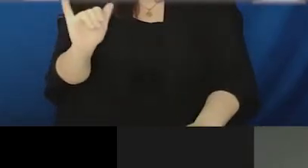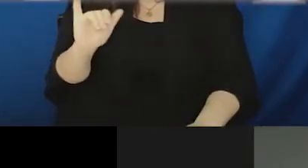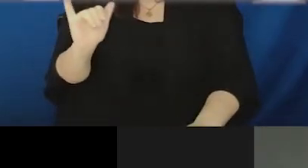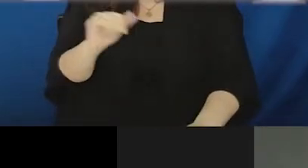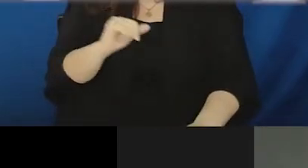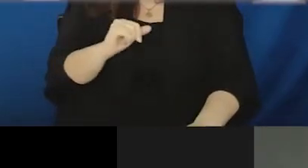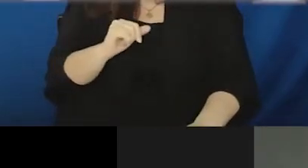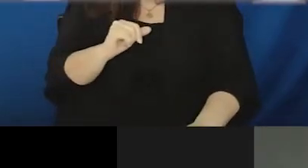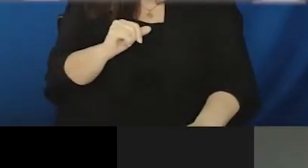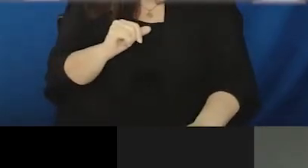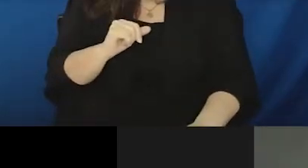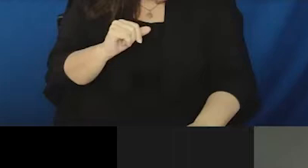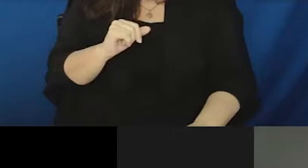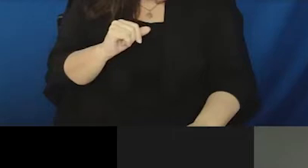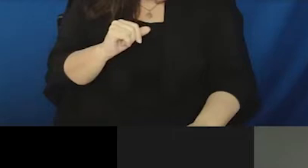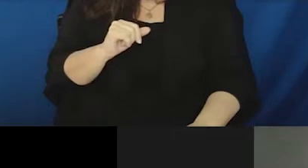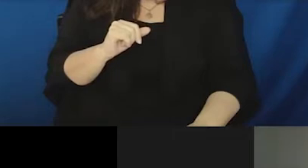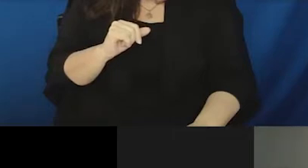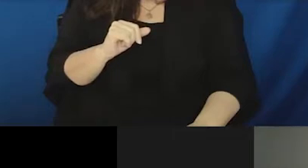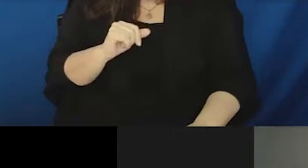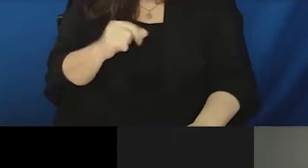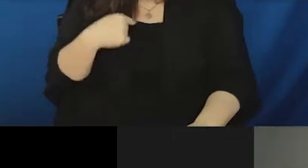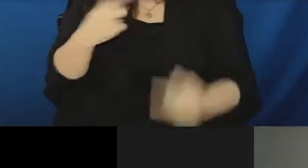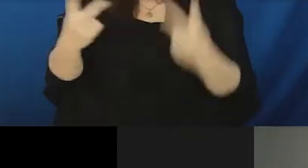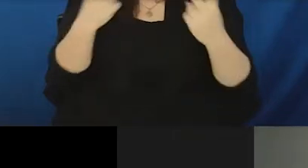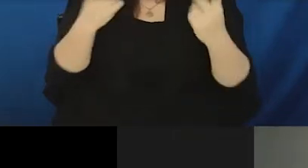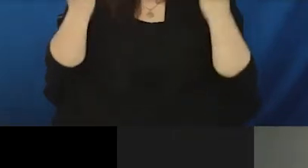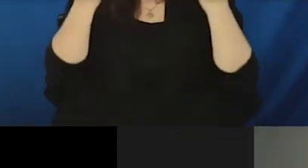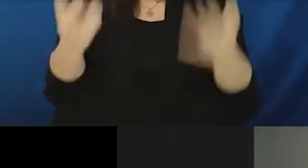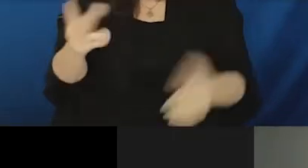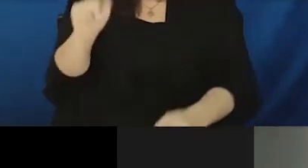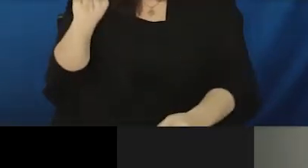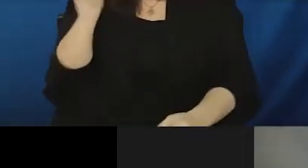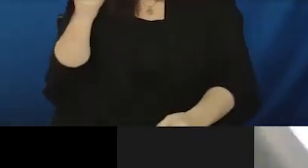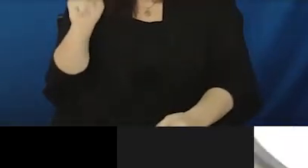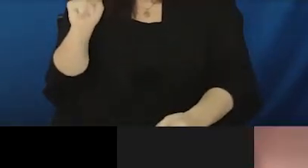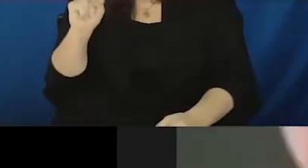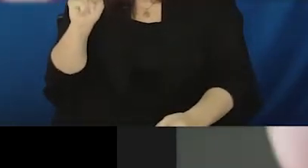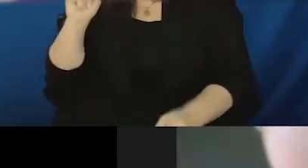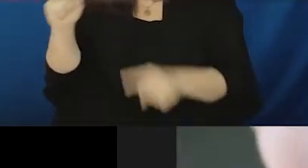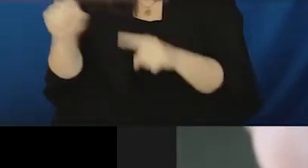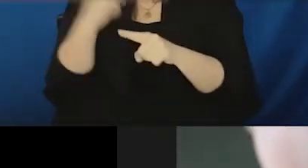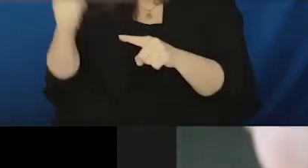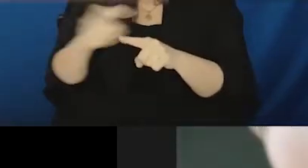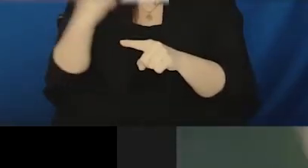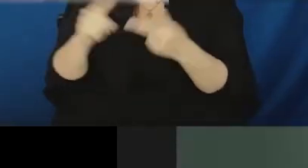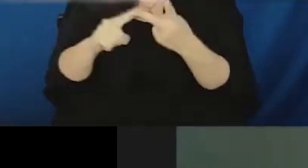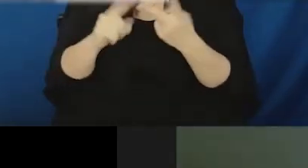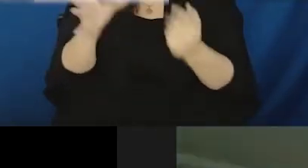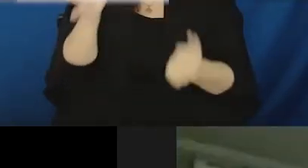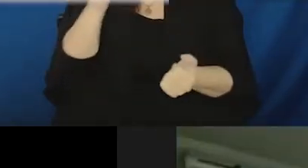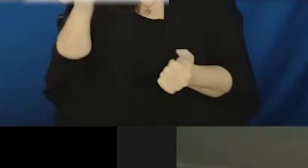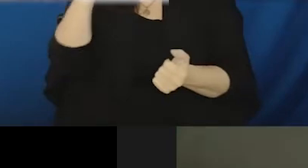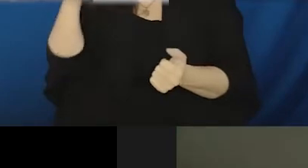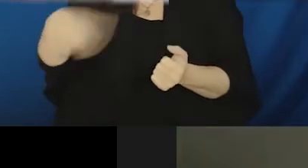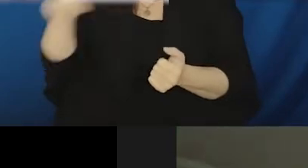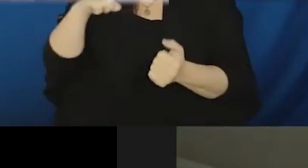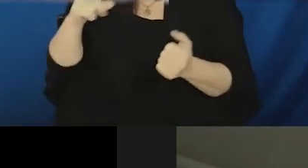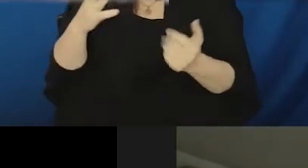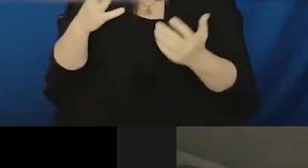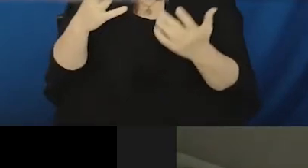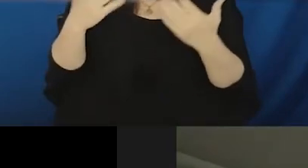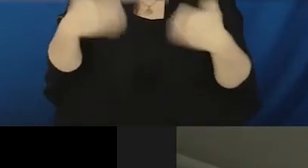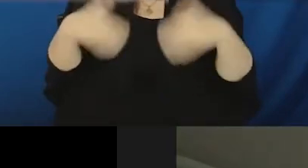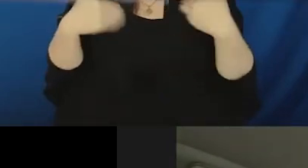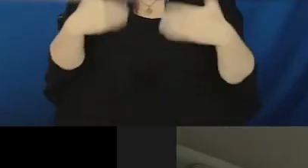received many text, phone calls today of parents who are very grateful that their students are going back